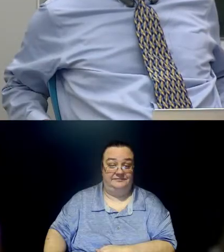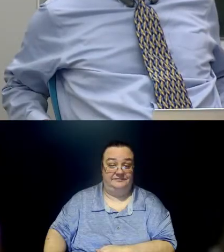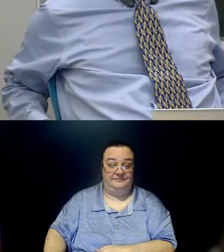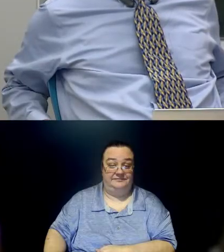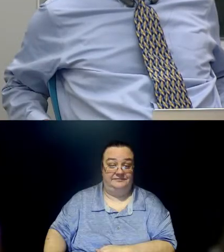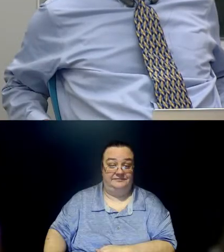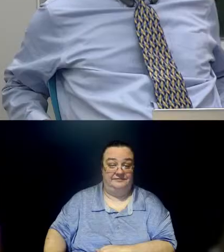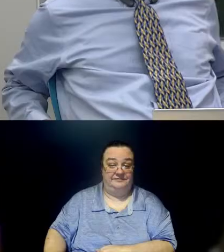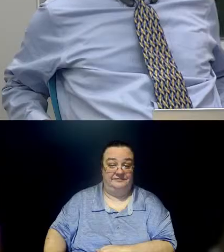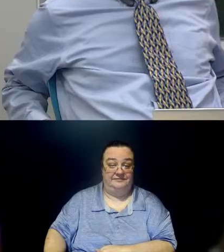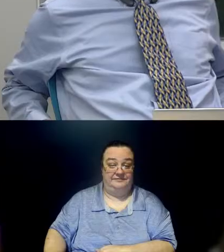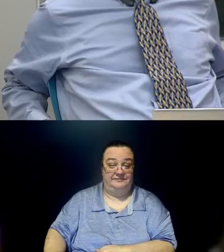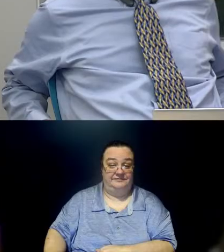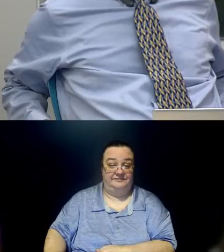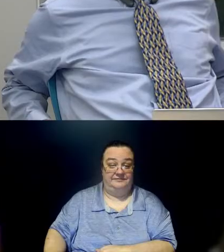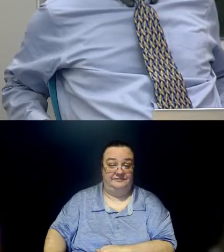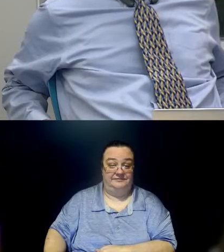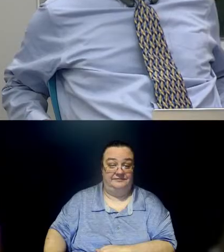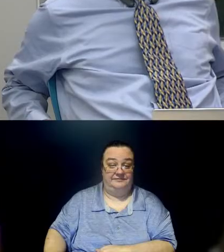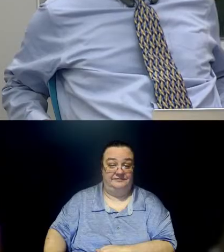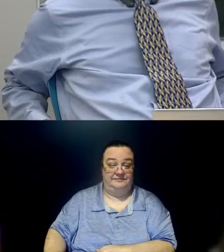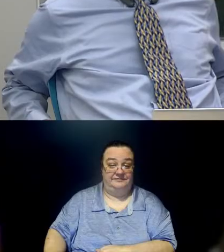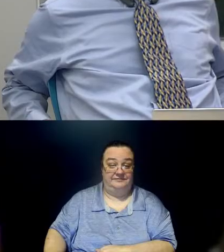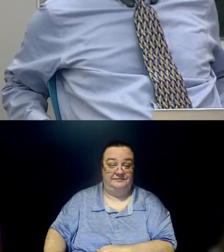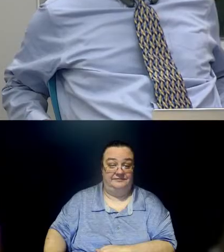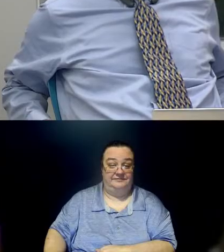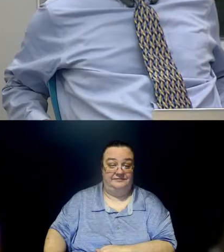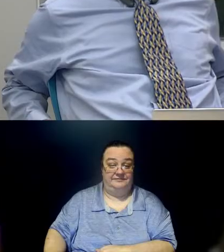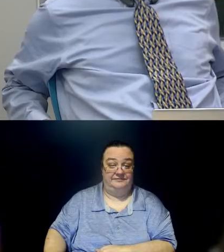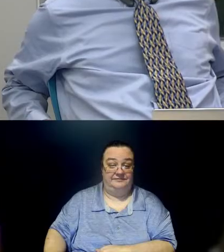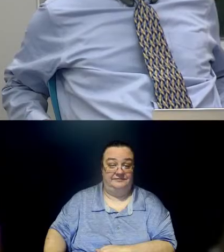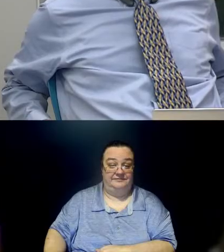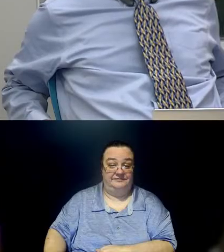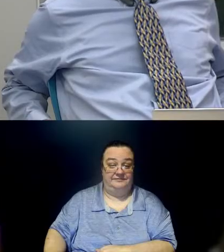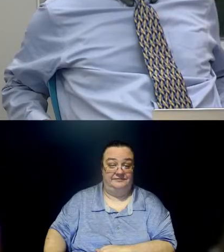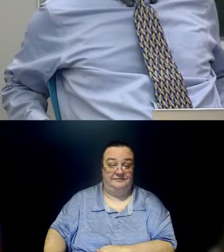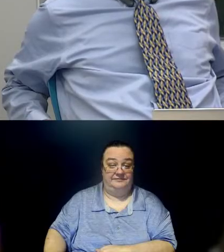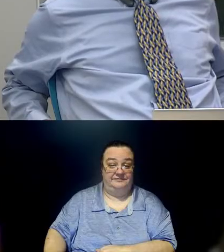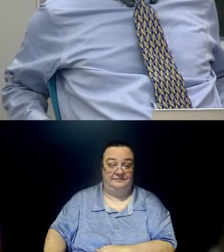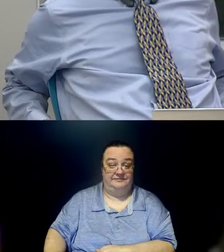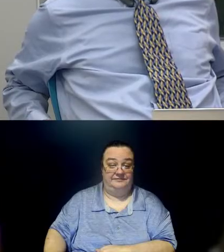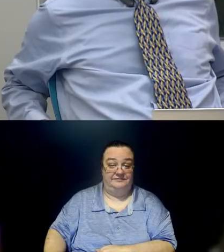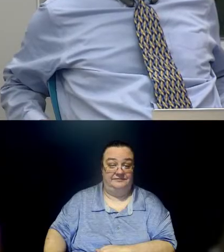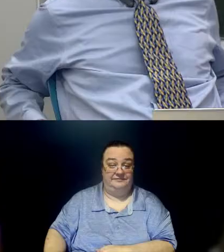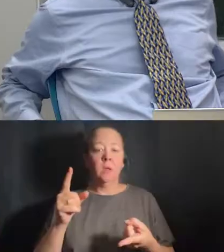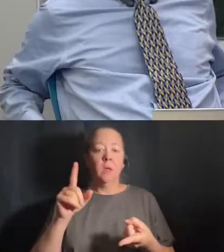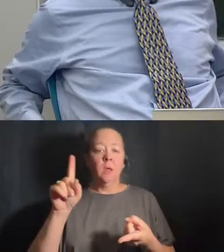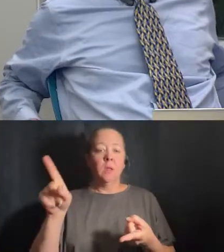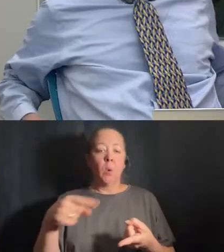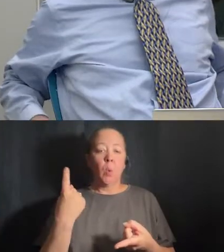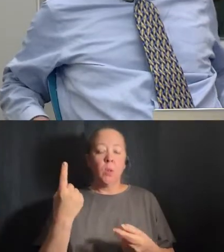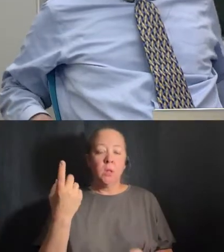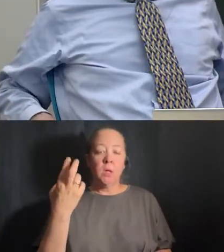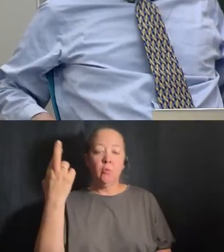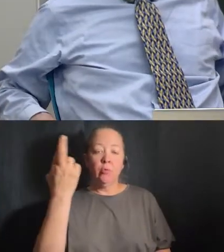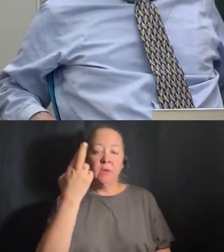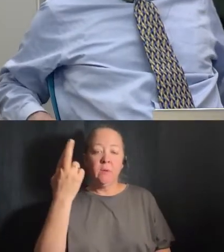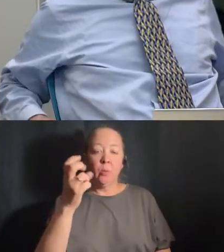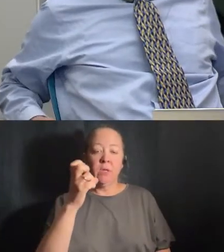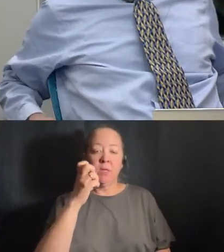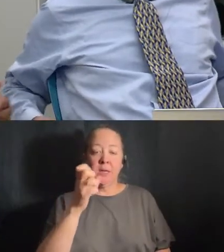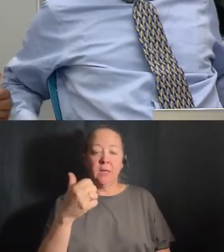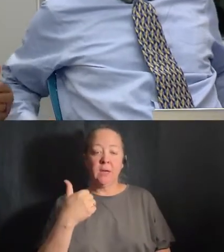we didn't get triple A bond rating because of the lack of revenue. Right now we've